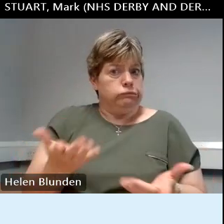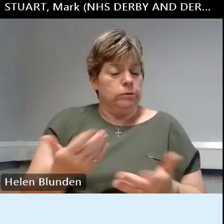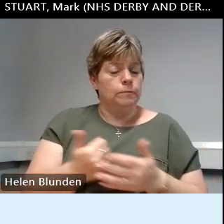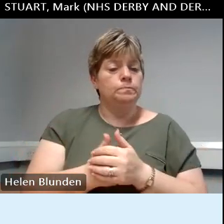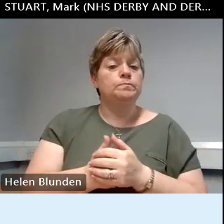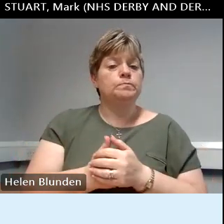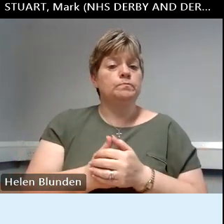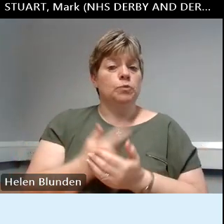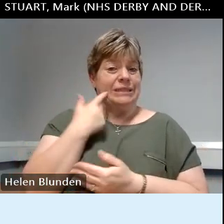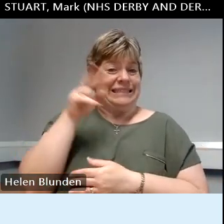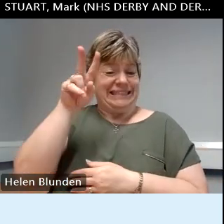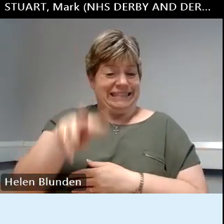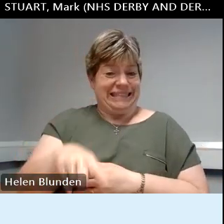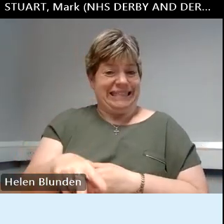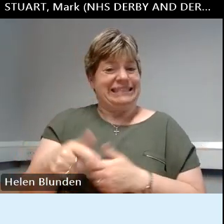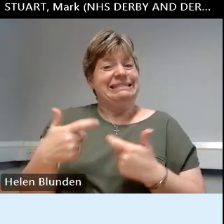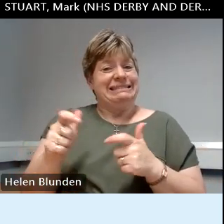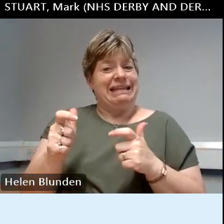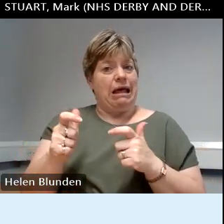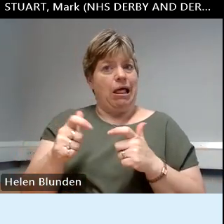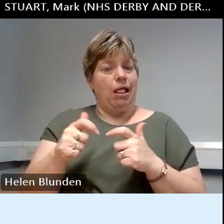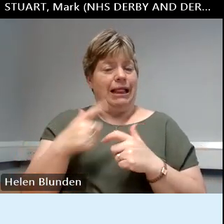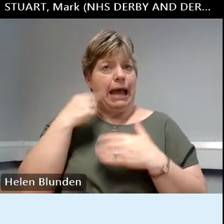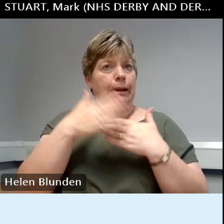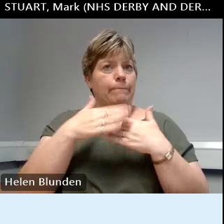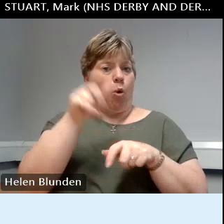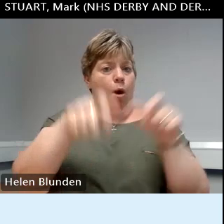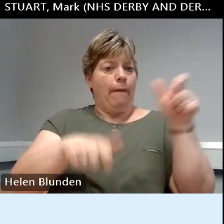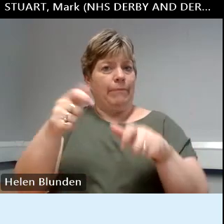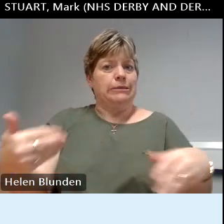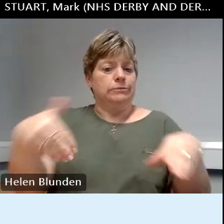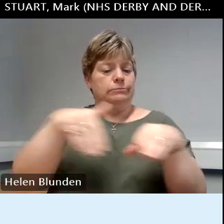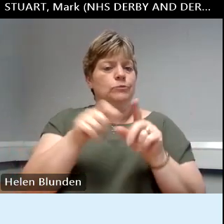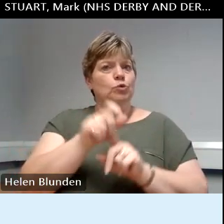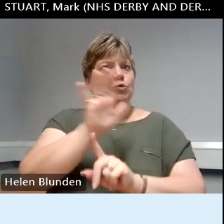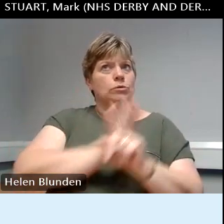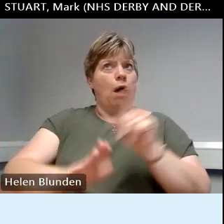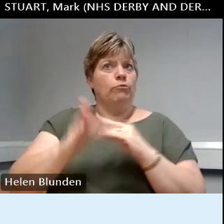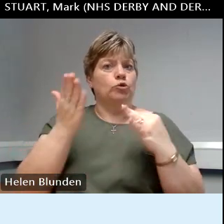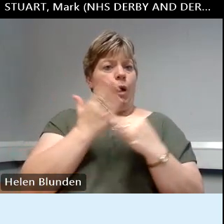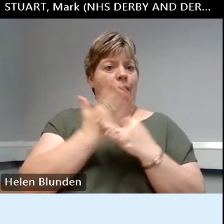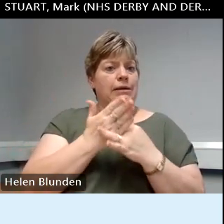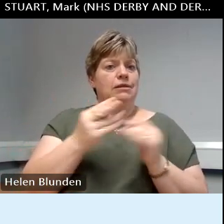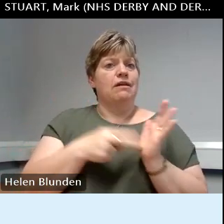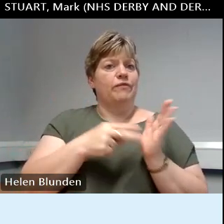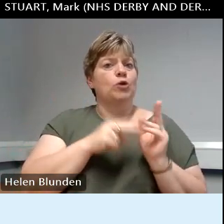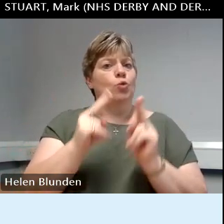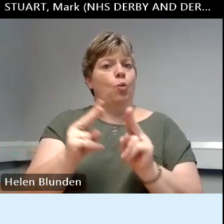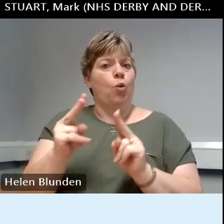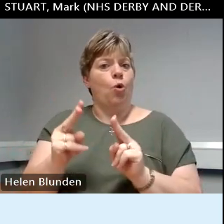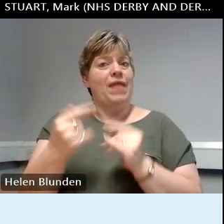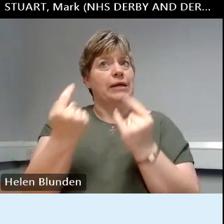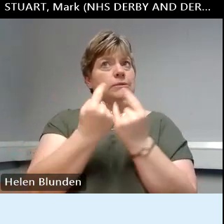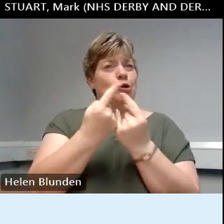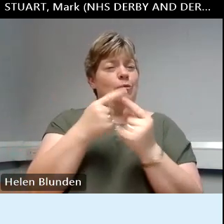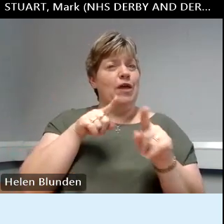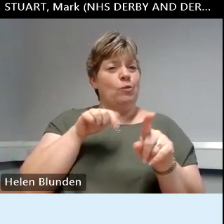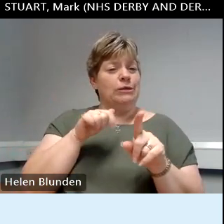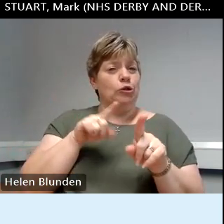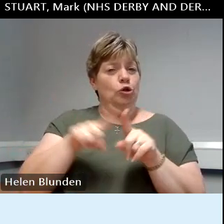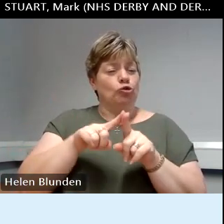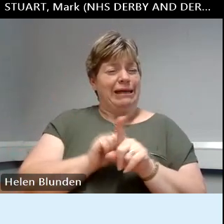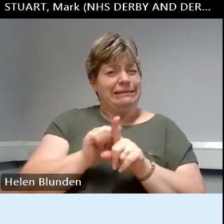So you can see that there's still scope for more patients in Derbyshire to be able to access a virtual ward, and that's something that we're actively working